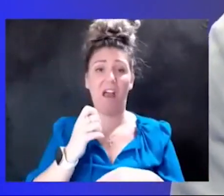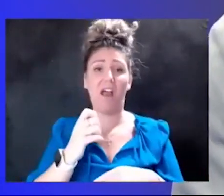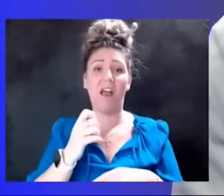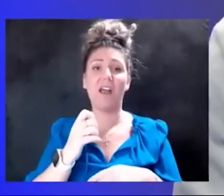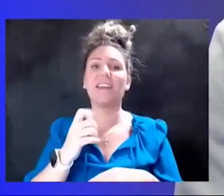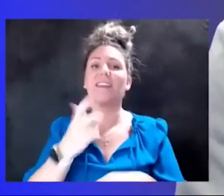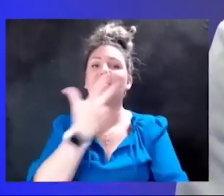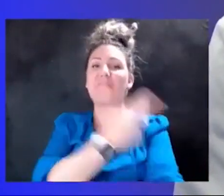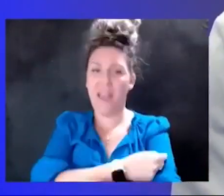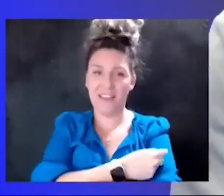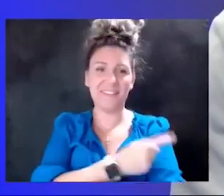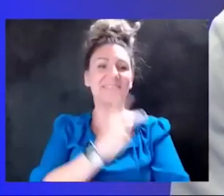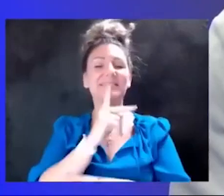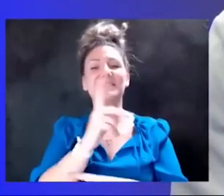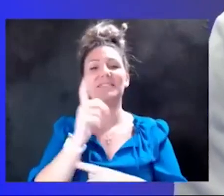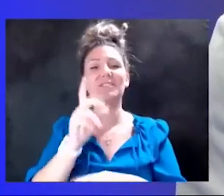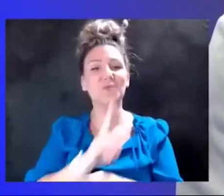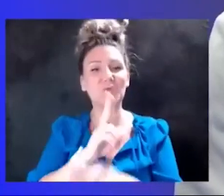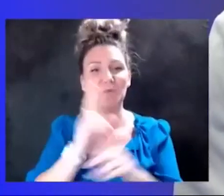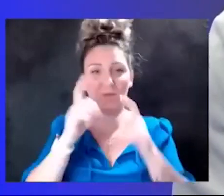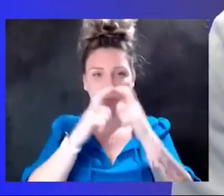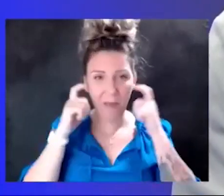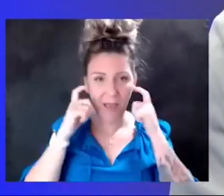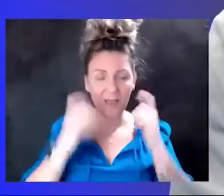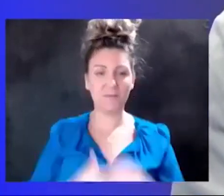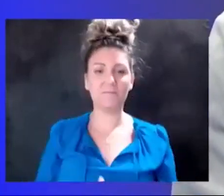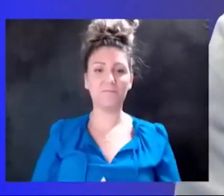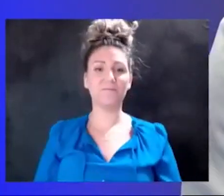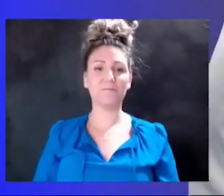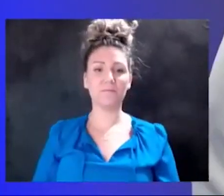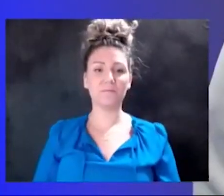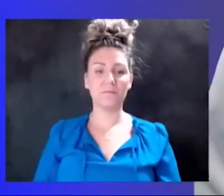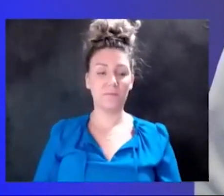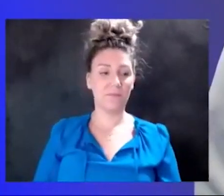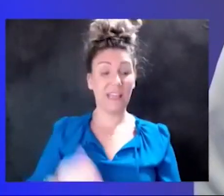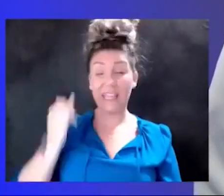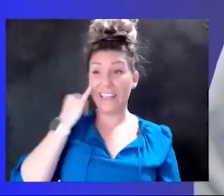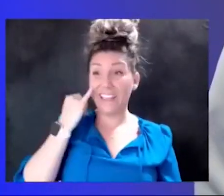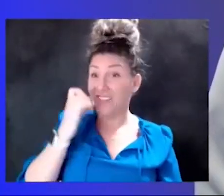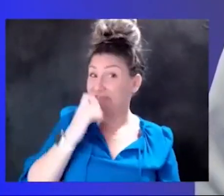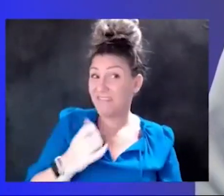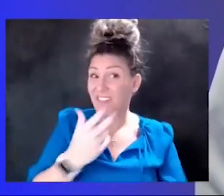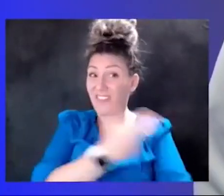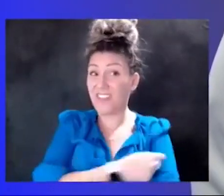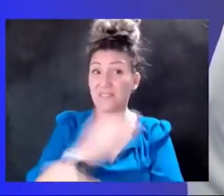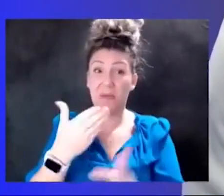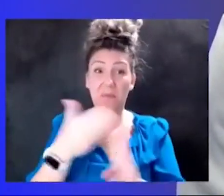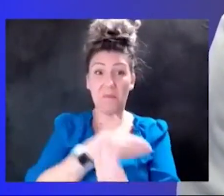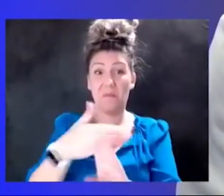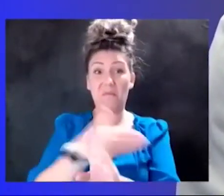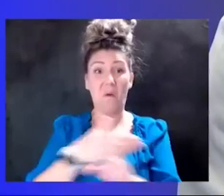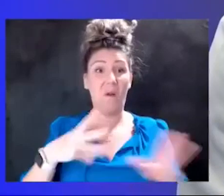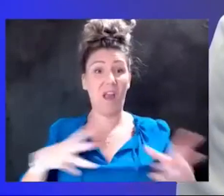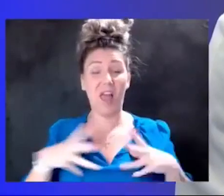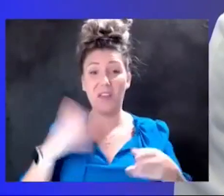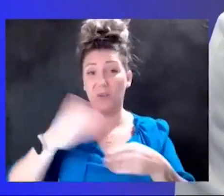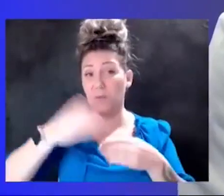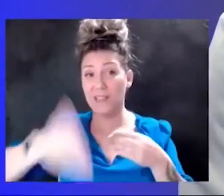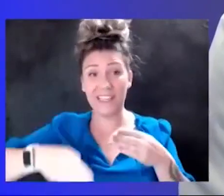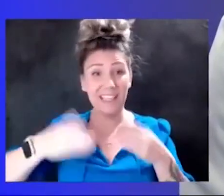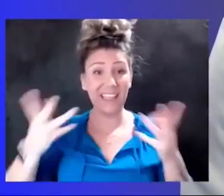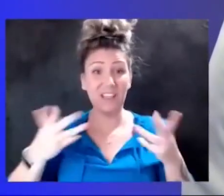vaccinated, wear masks. If you aren't vaccinated, think about going to get it before the holiday weekend. That is one thing you can